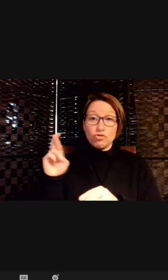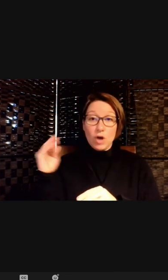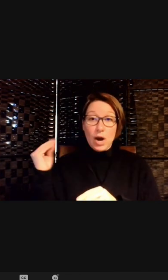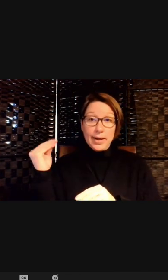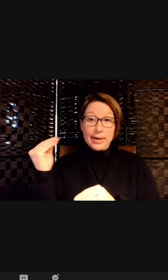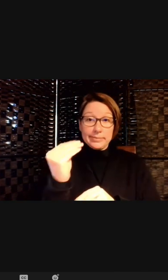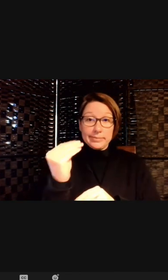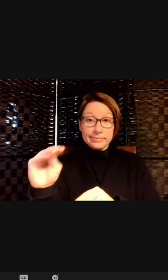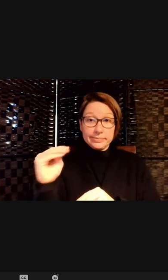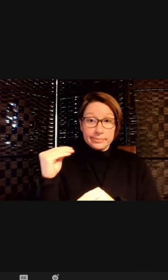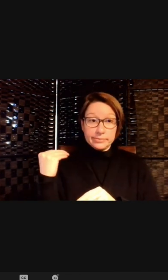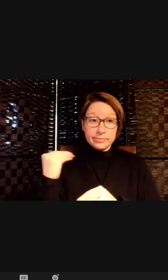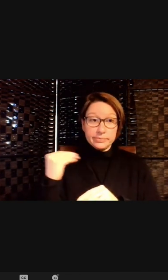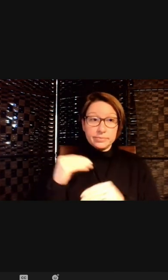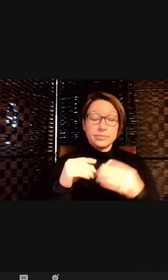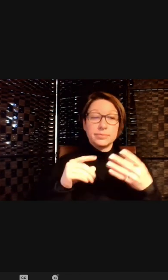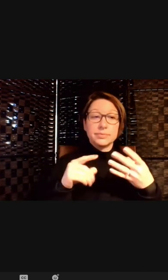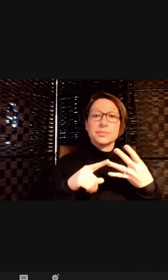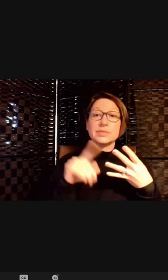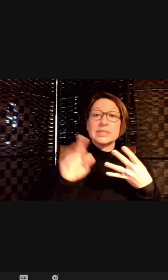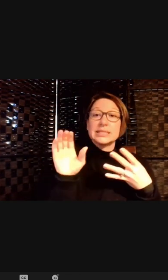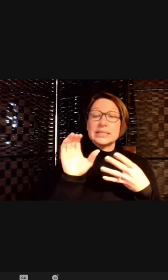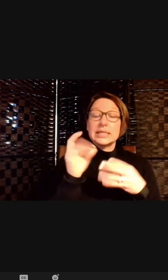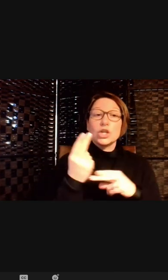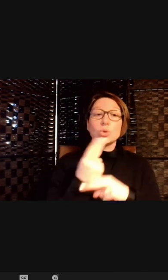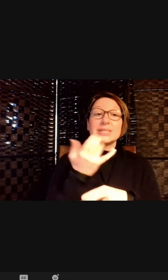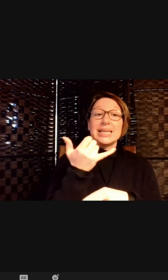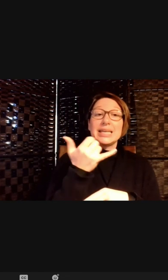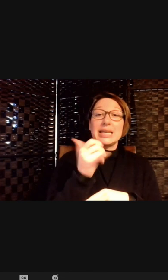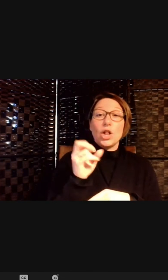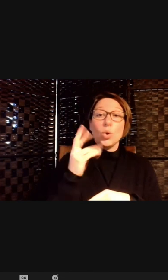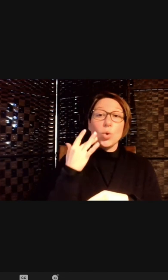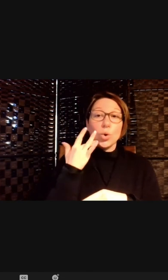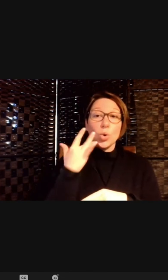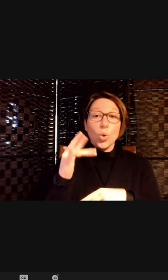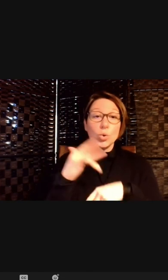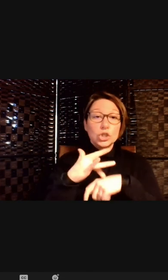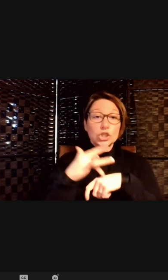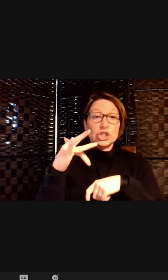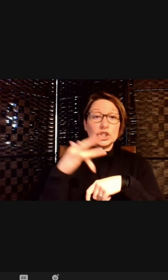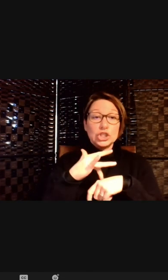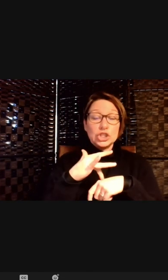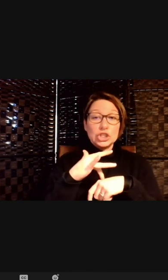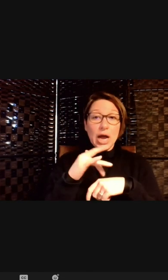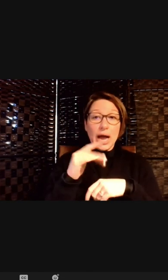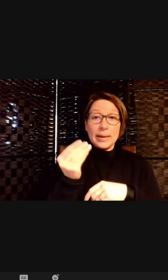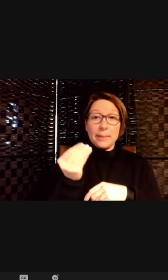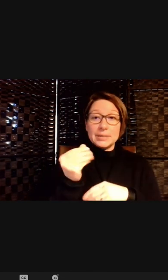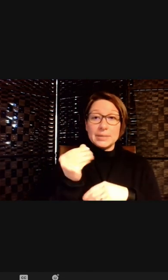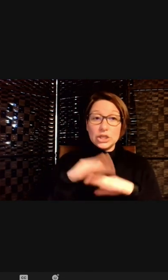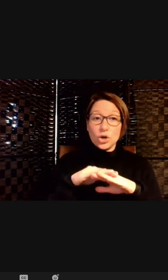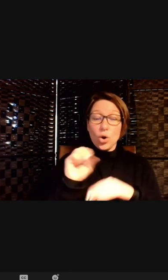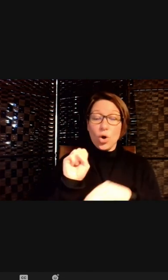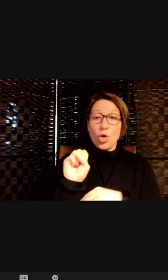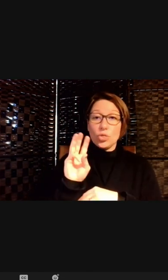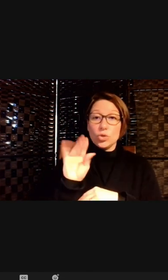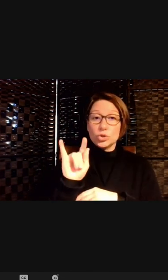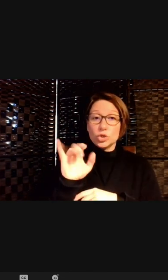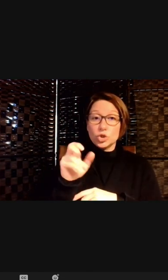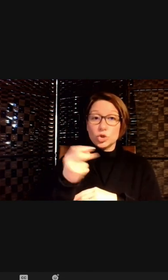C, use yellow or gold shiny material on a switch, shine a flashlight, and gently move